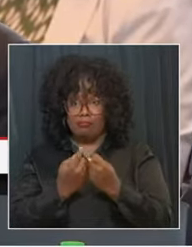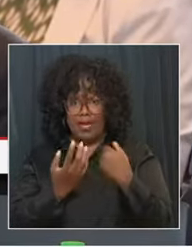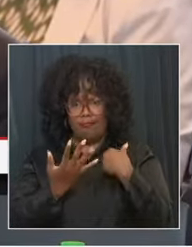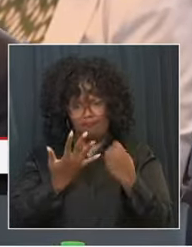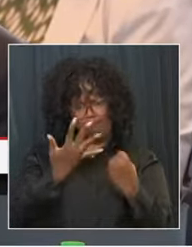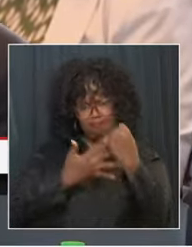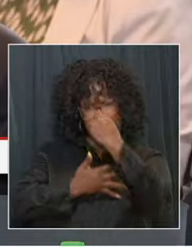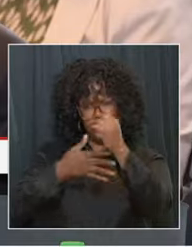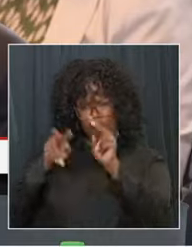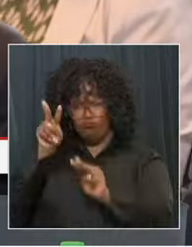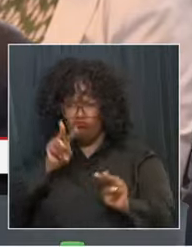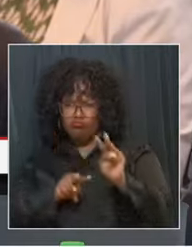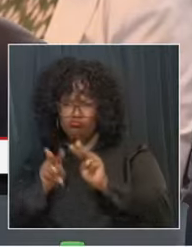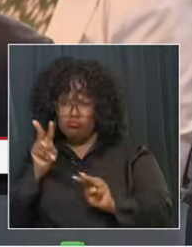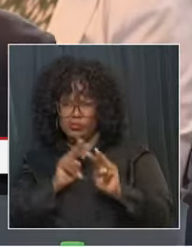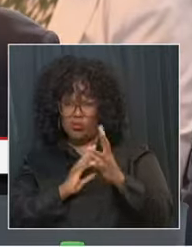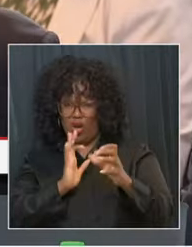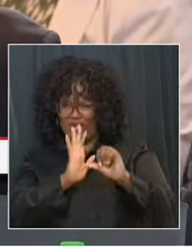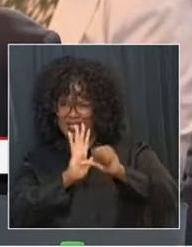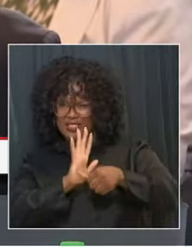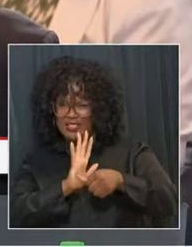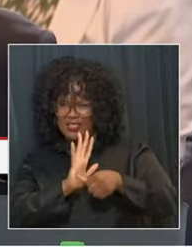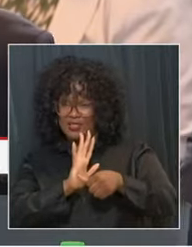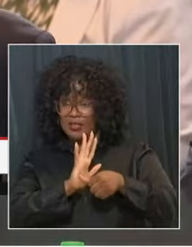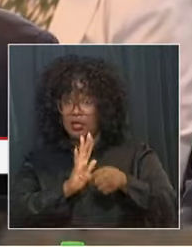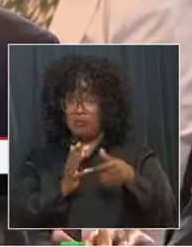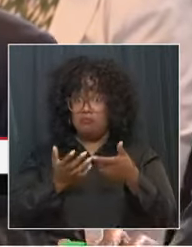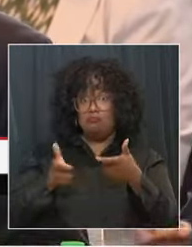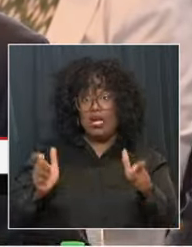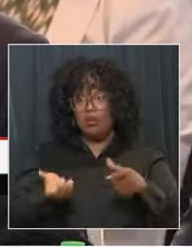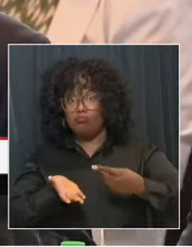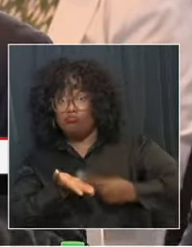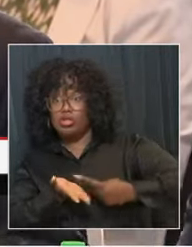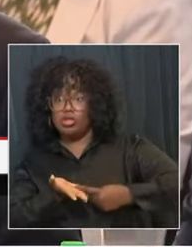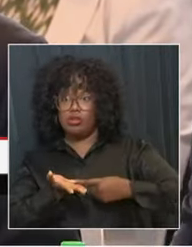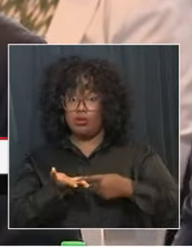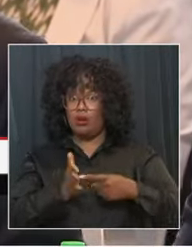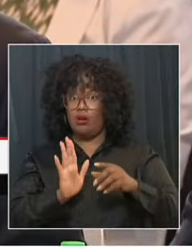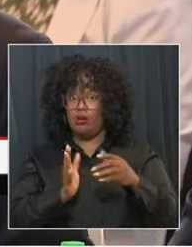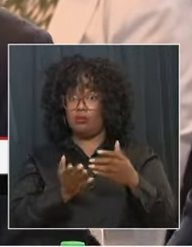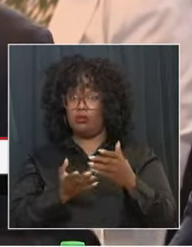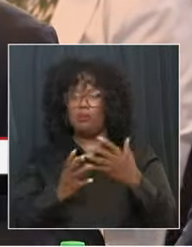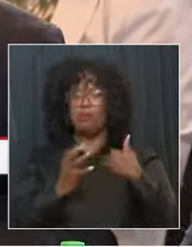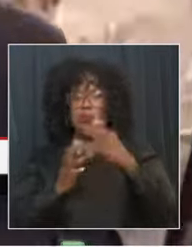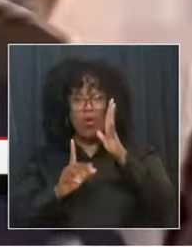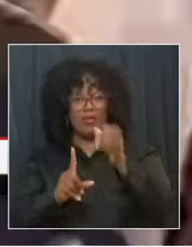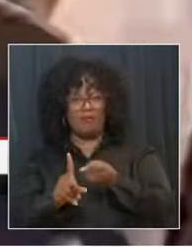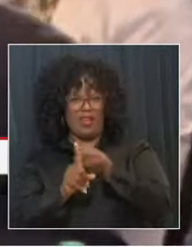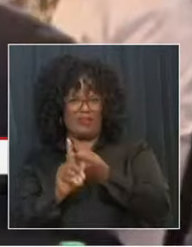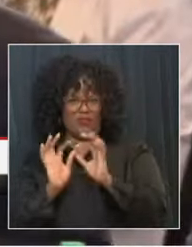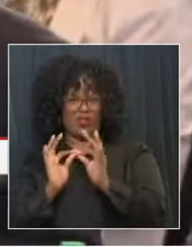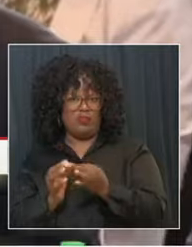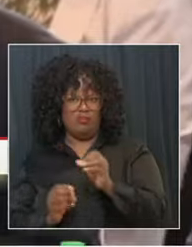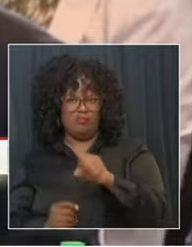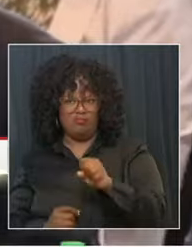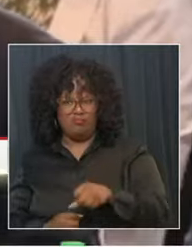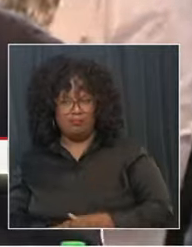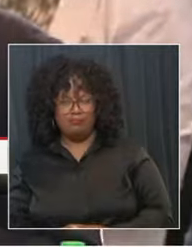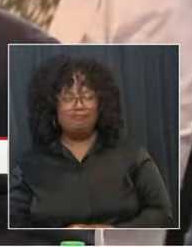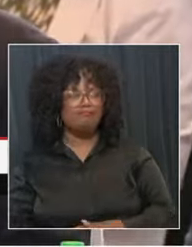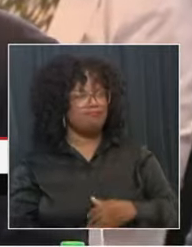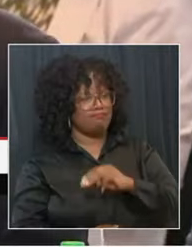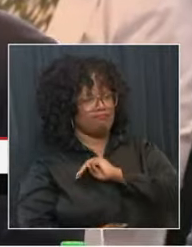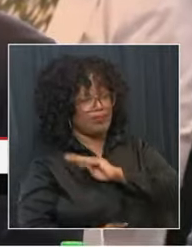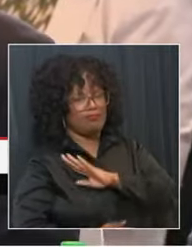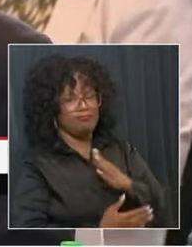It's not going to be the biggest item in the budget, but it is really deeply impactful and important for families, so I really appreciate that. I did want to